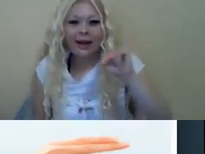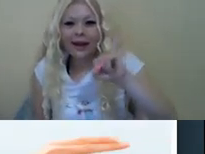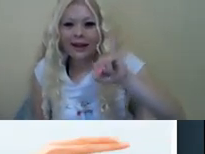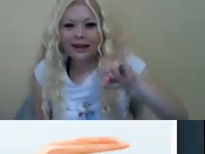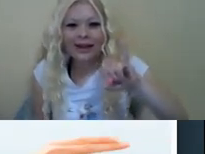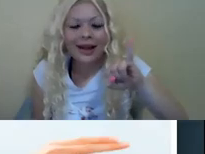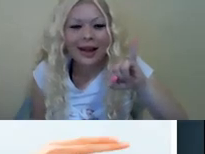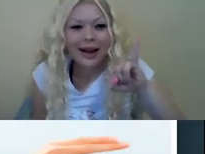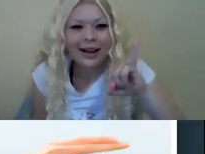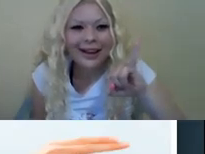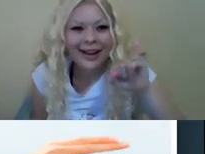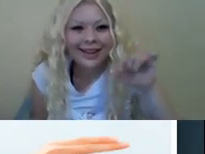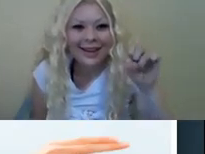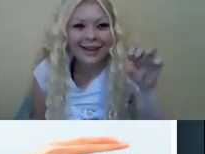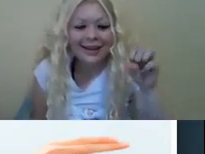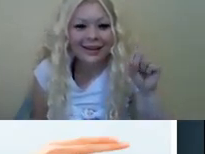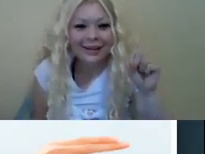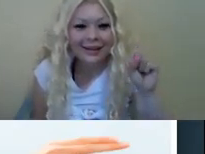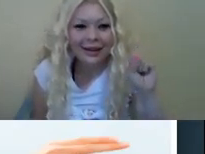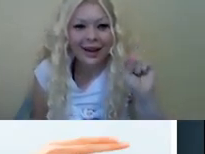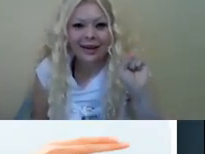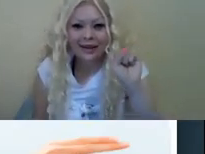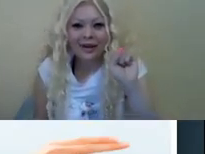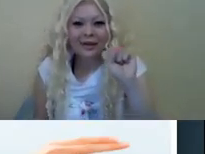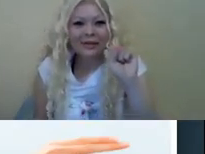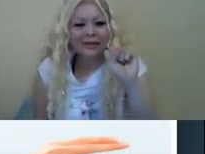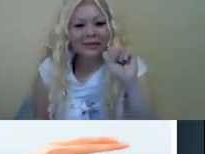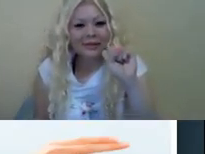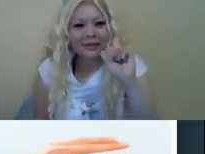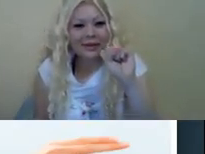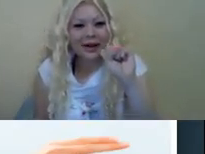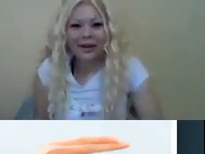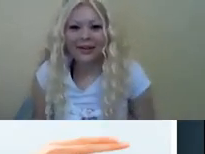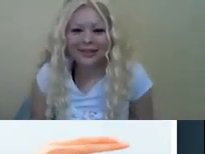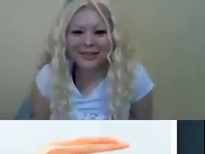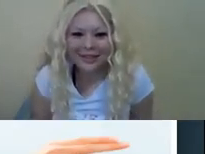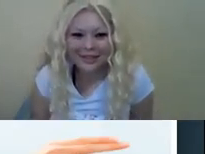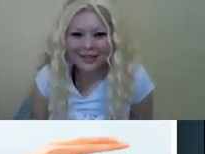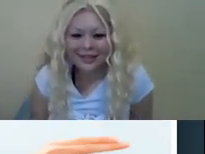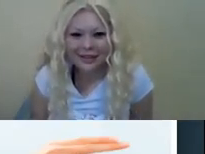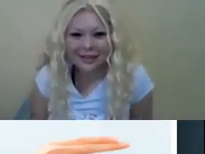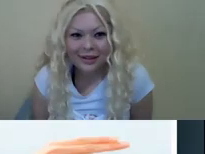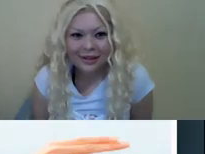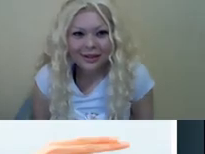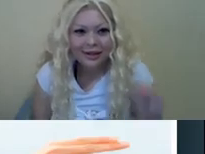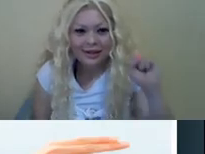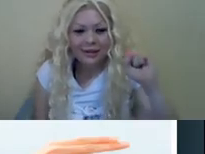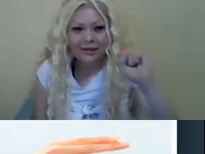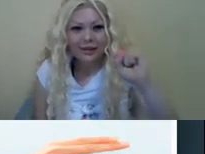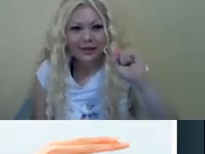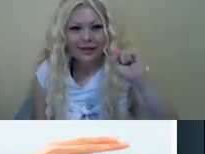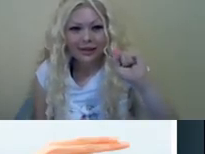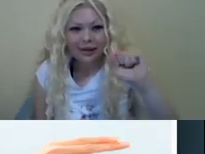I like I, and then A. Oh. Now okay. Your thumb to the side for